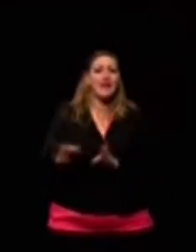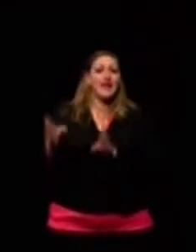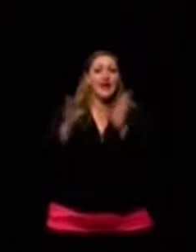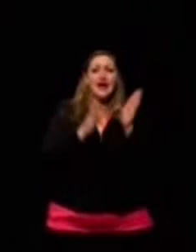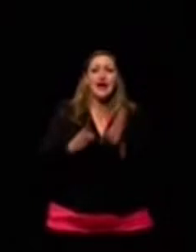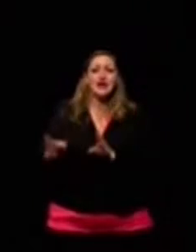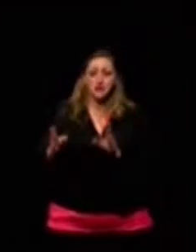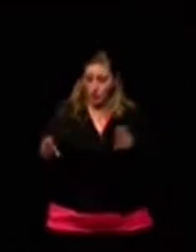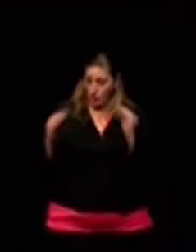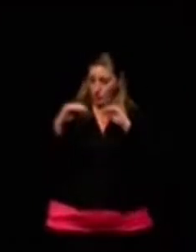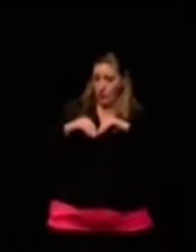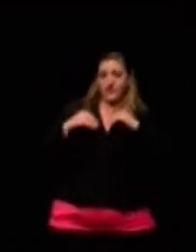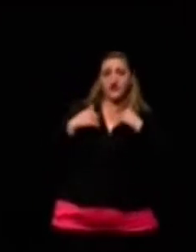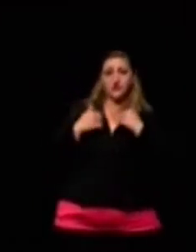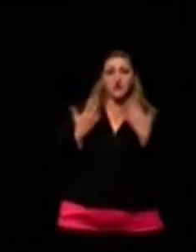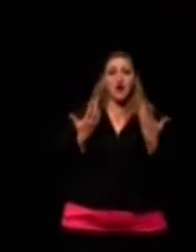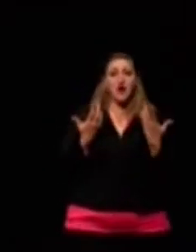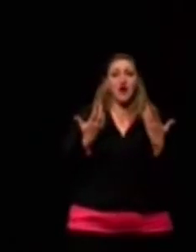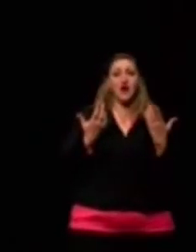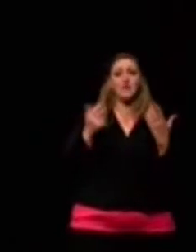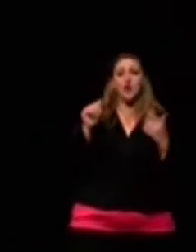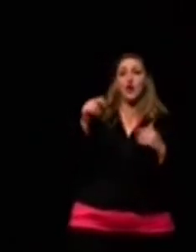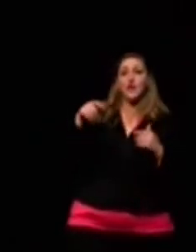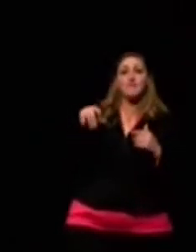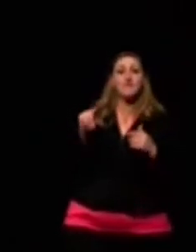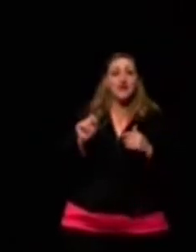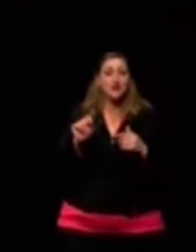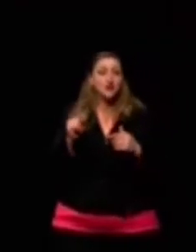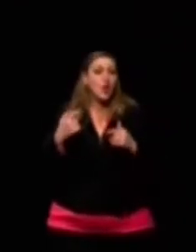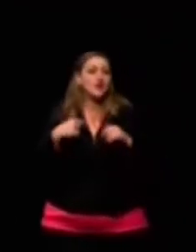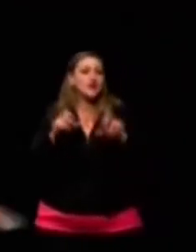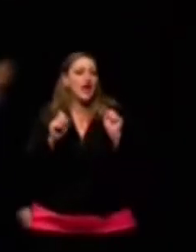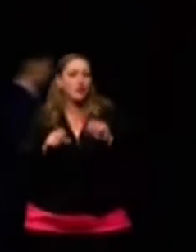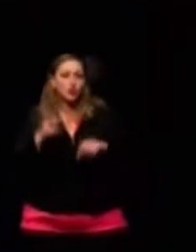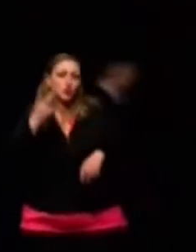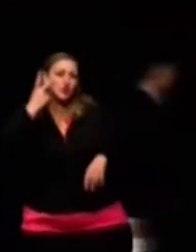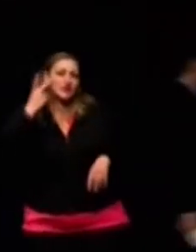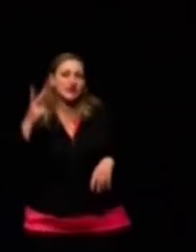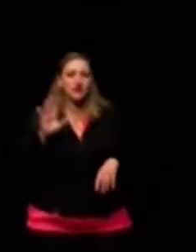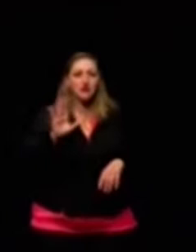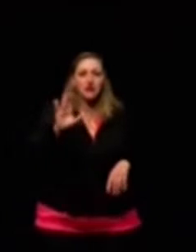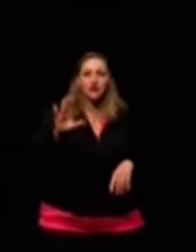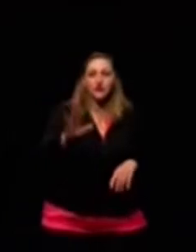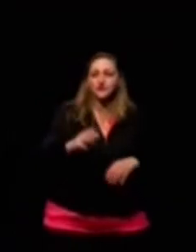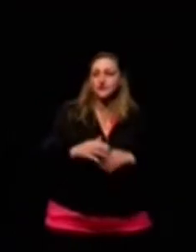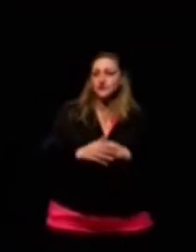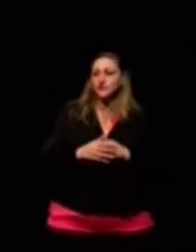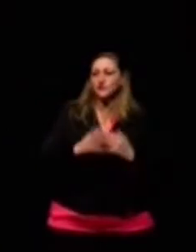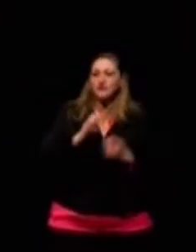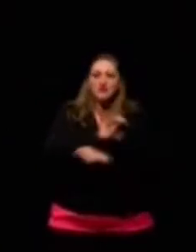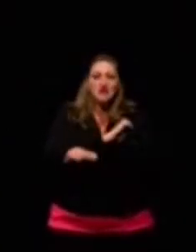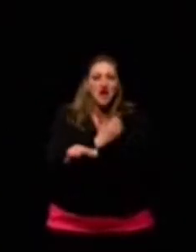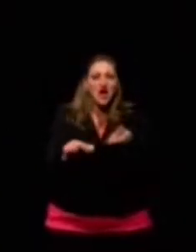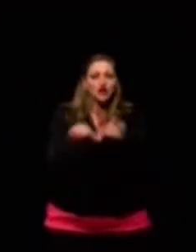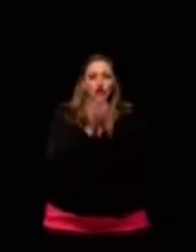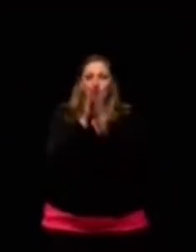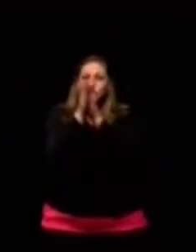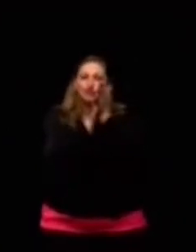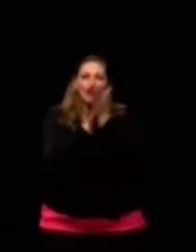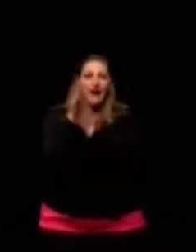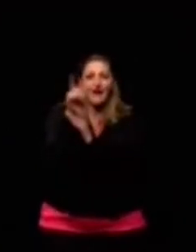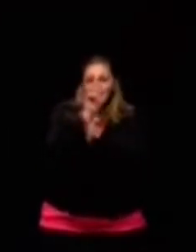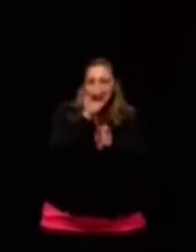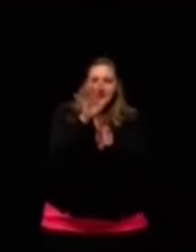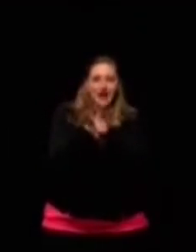she moved in with me. So I was able to see up front and close her energy, drive, and